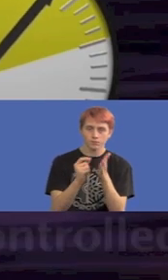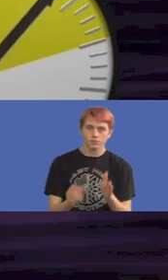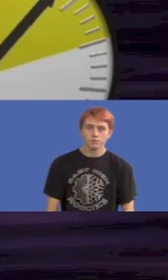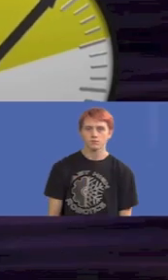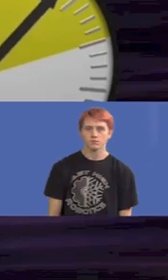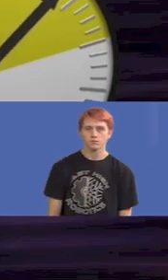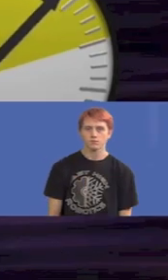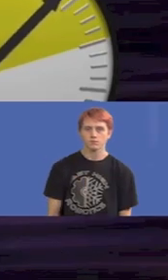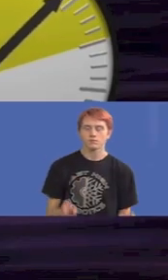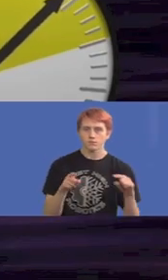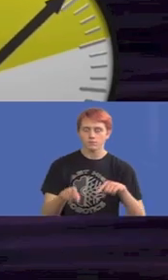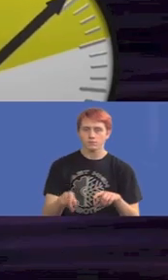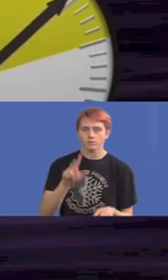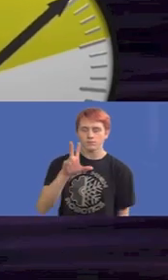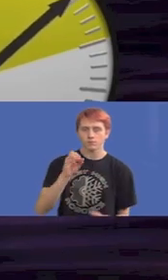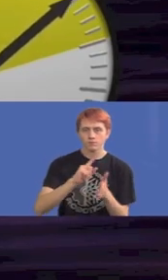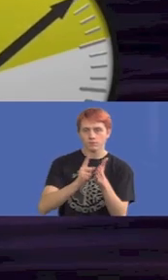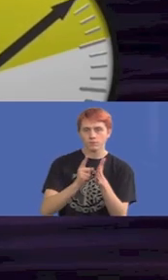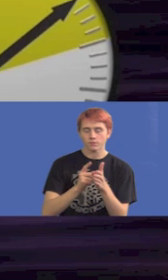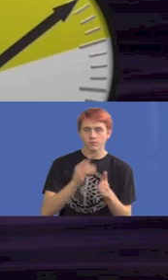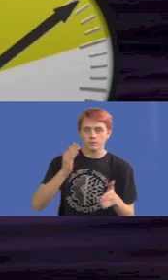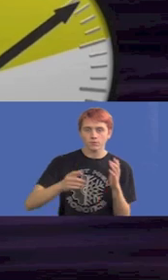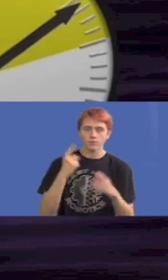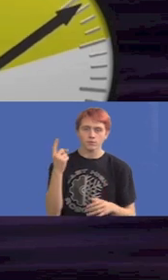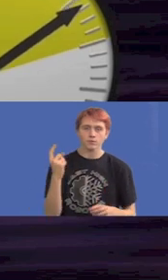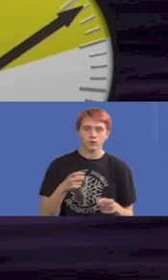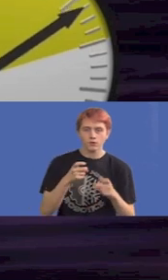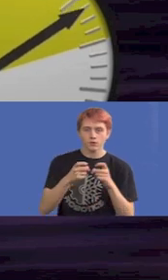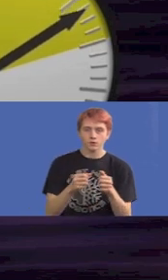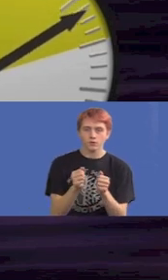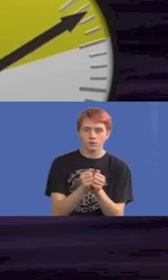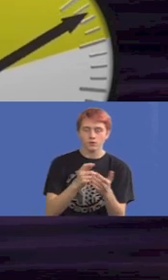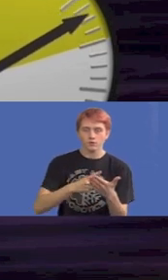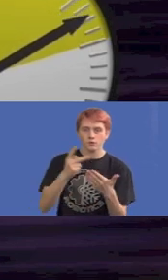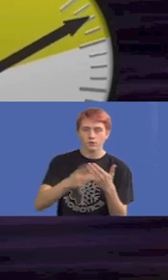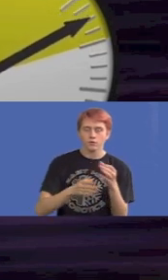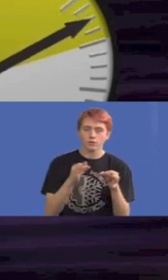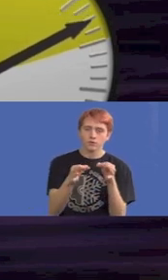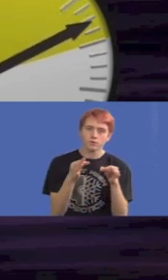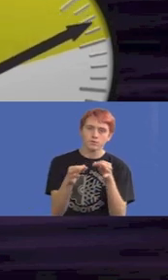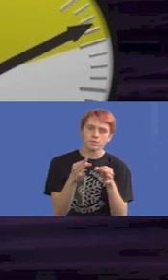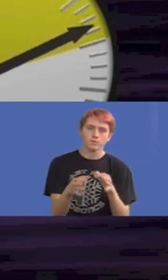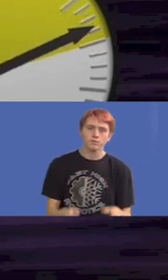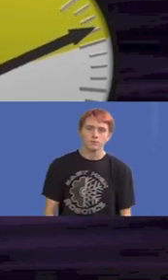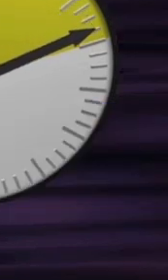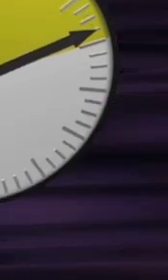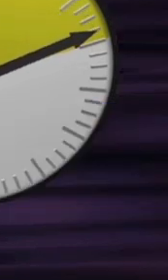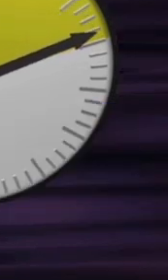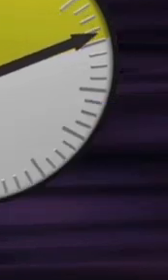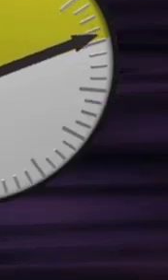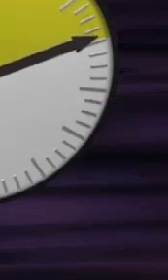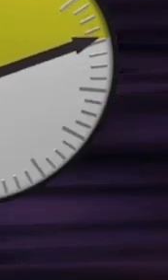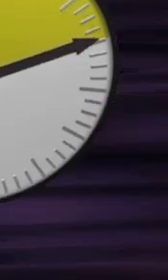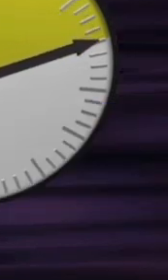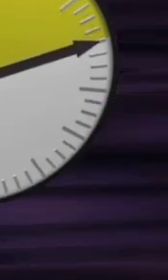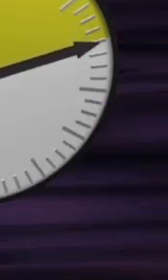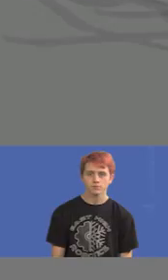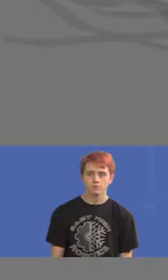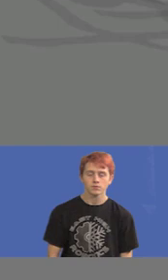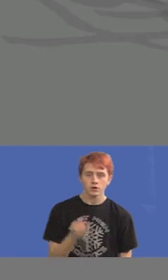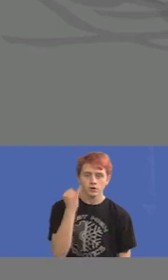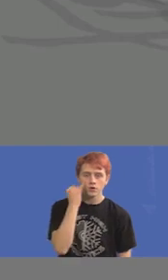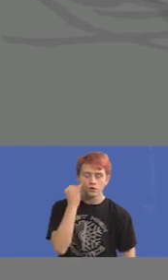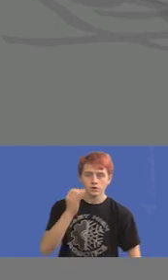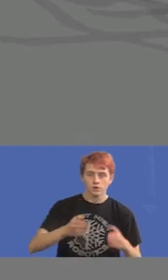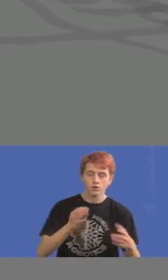period. During the autonomous period, robots can only be controlled by pre-programmed instructions. If